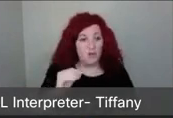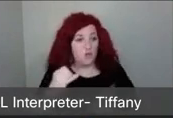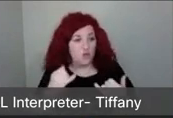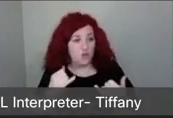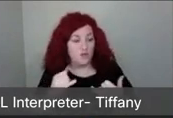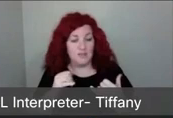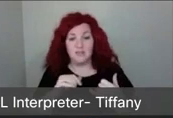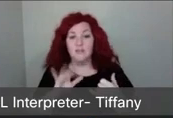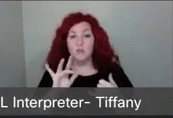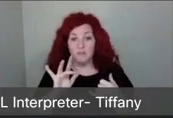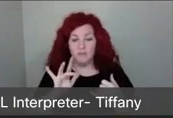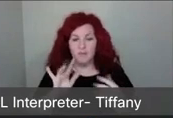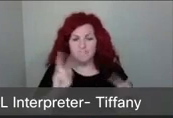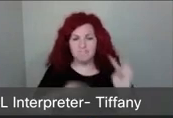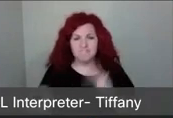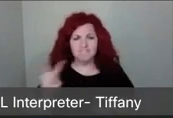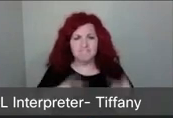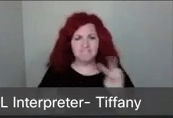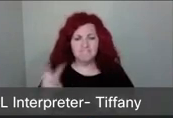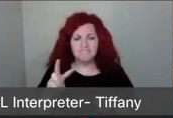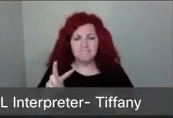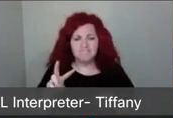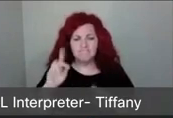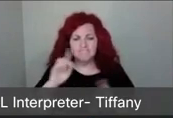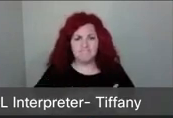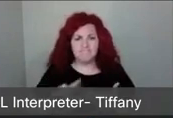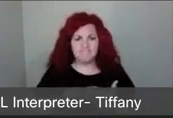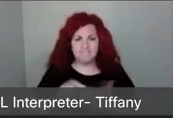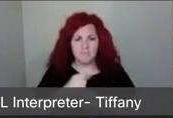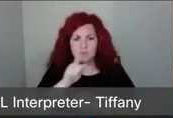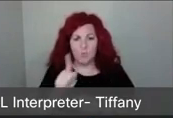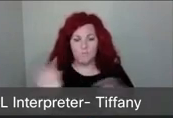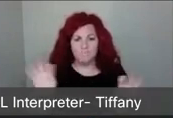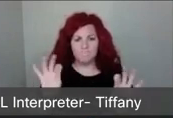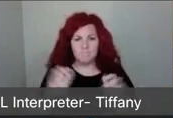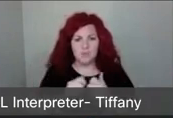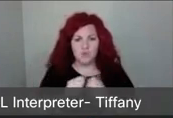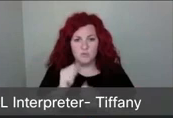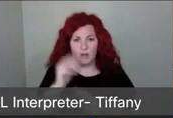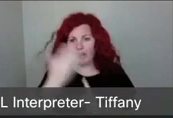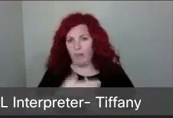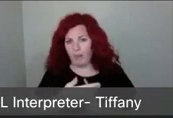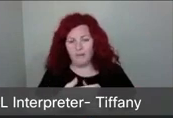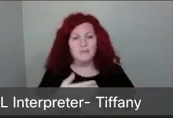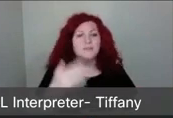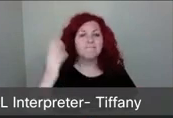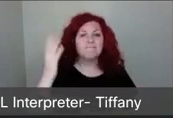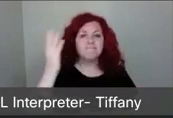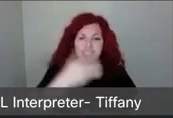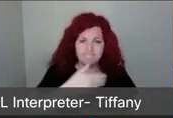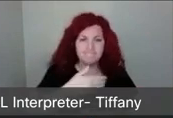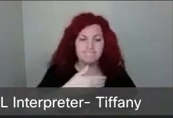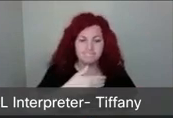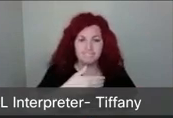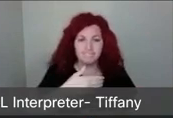and I've looked at them to make sure that one minor issue didn't get overlooked, and that is where precincts are